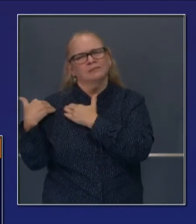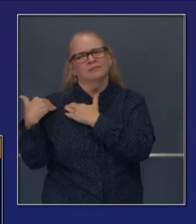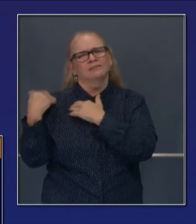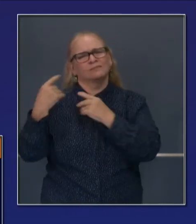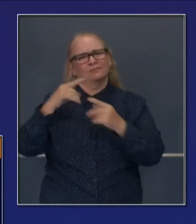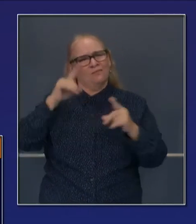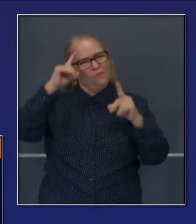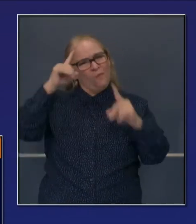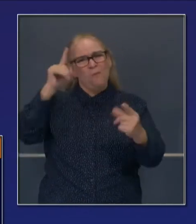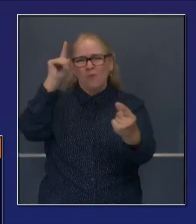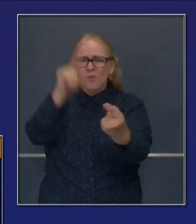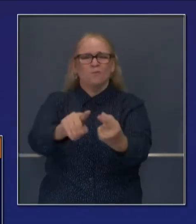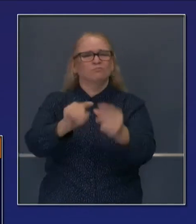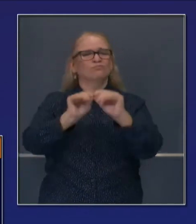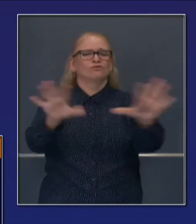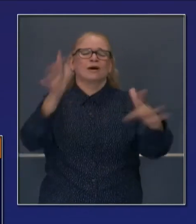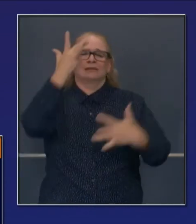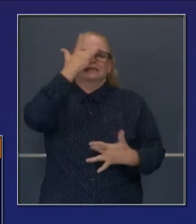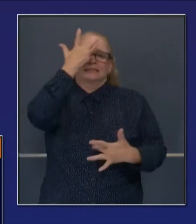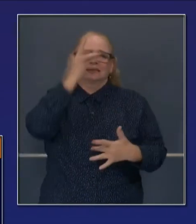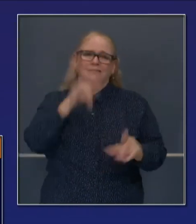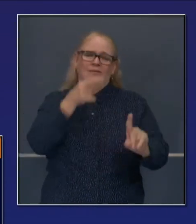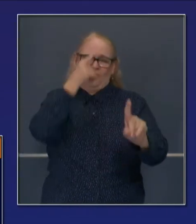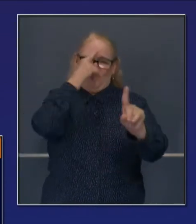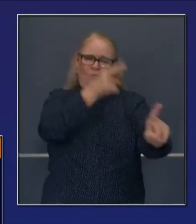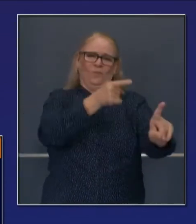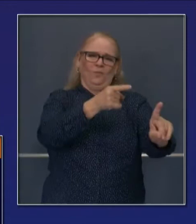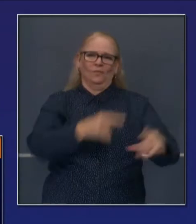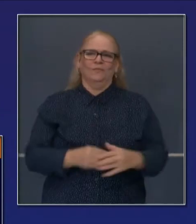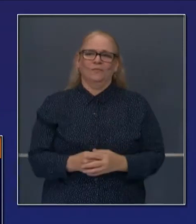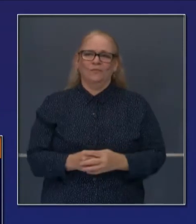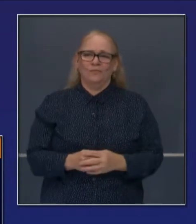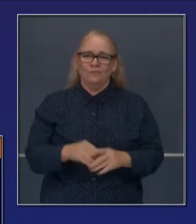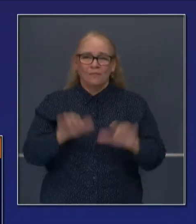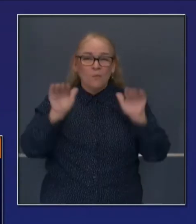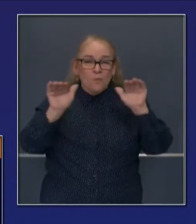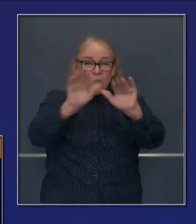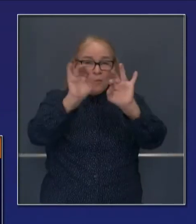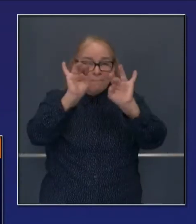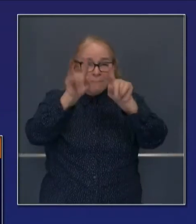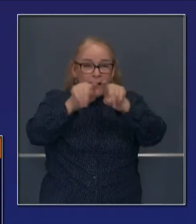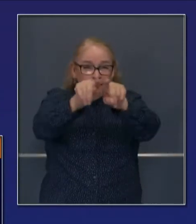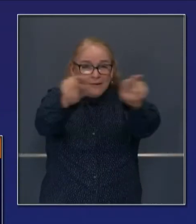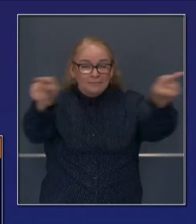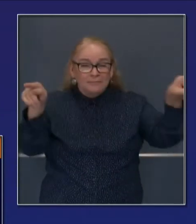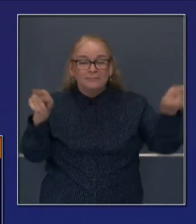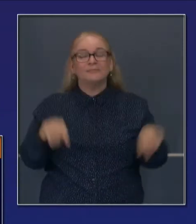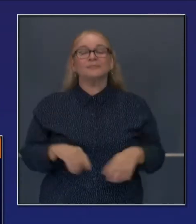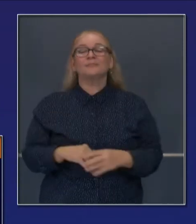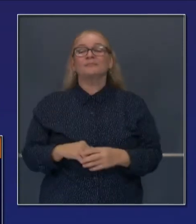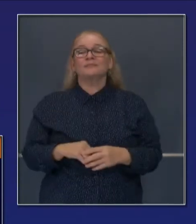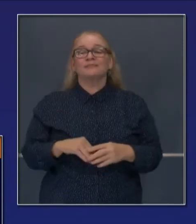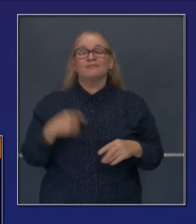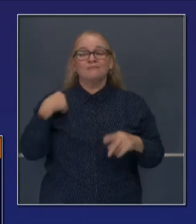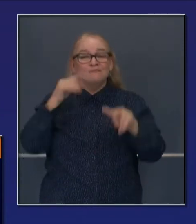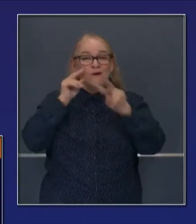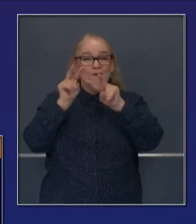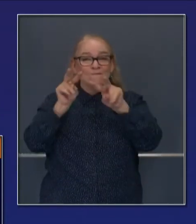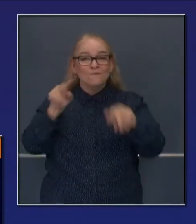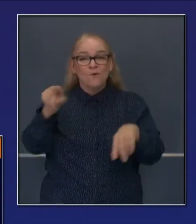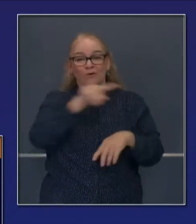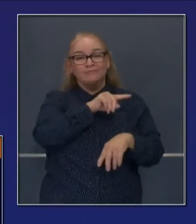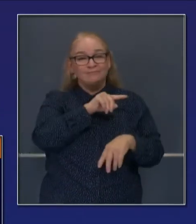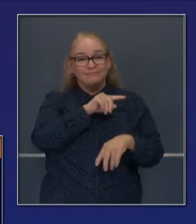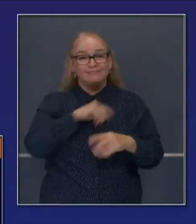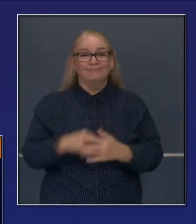this disease. I'll remind each and every one of you that we absolutely look forward to